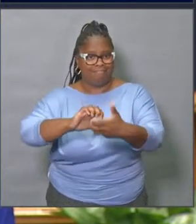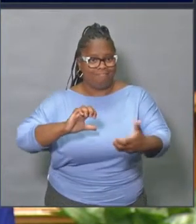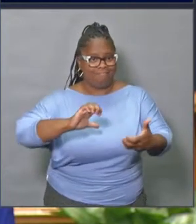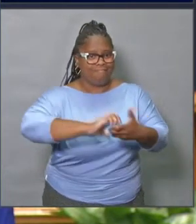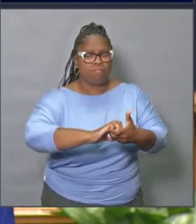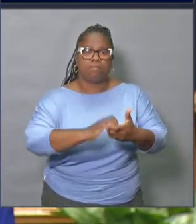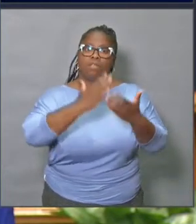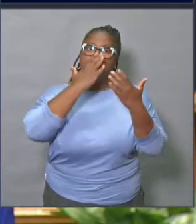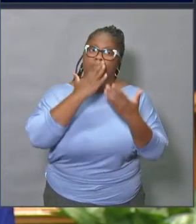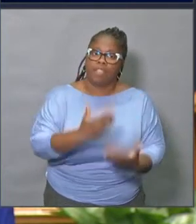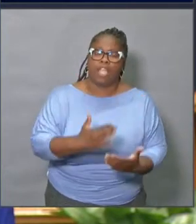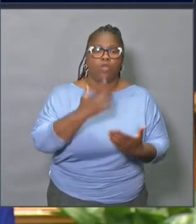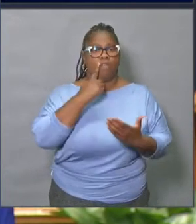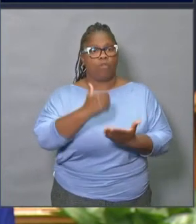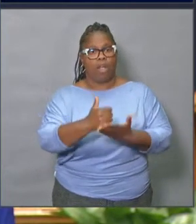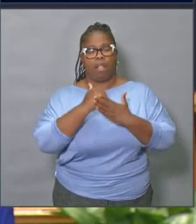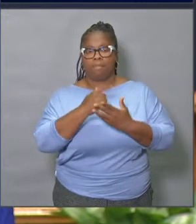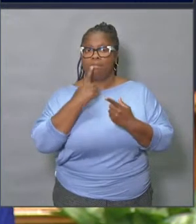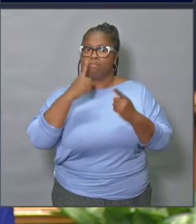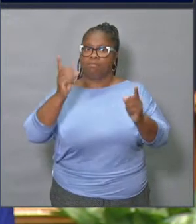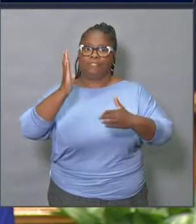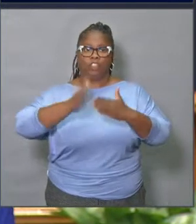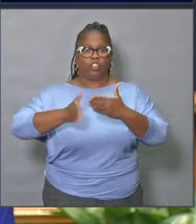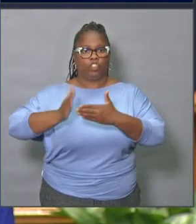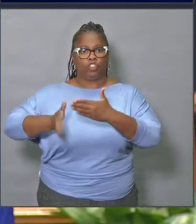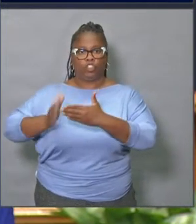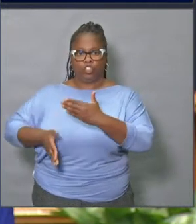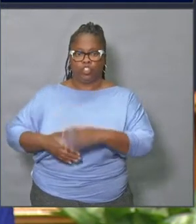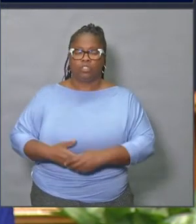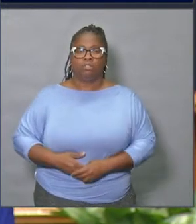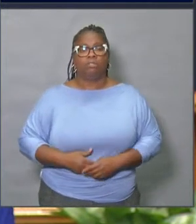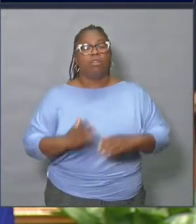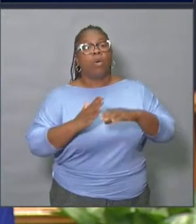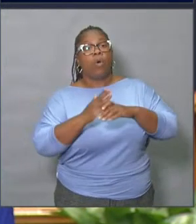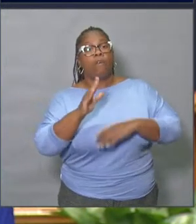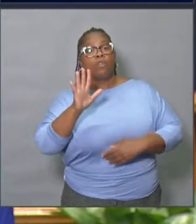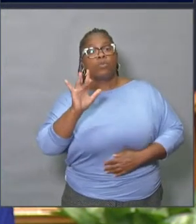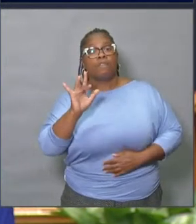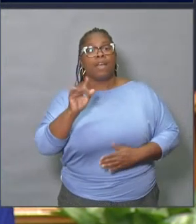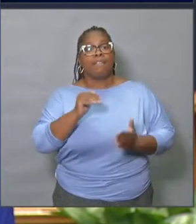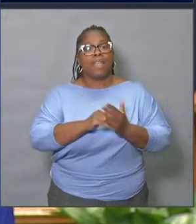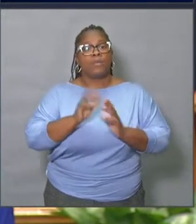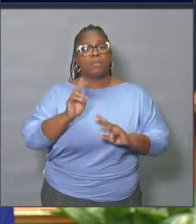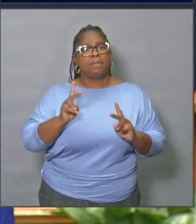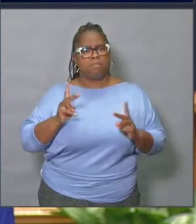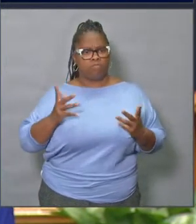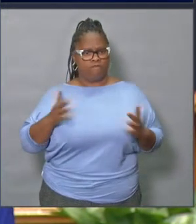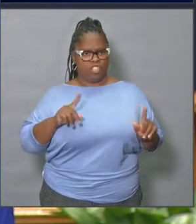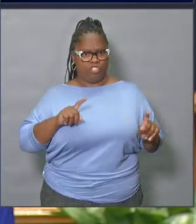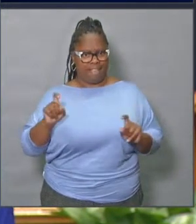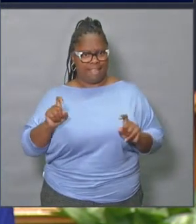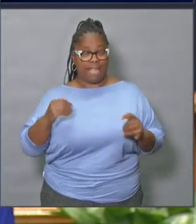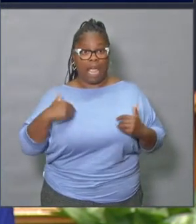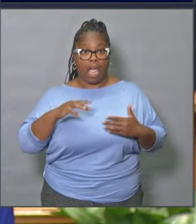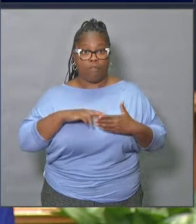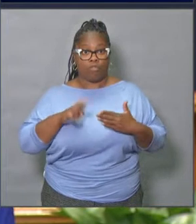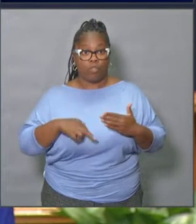get this work done. For the over 25,000 people tested where we already have